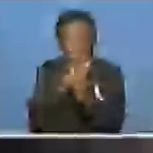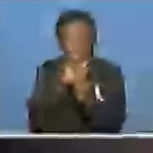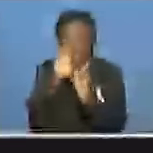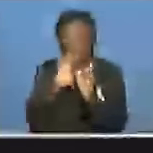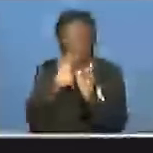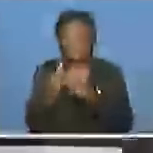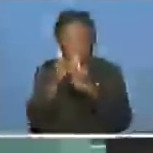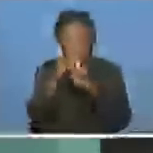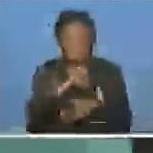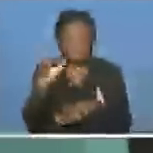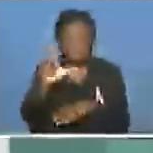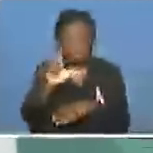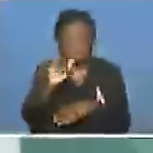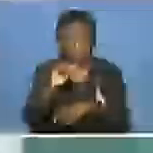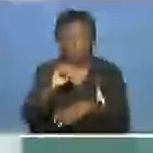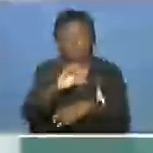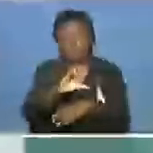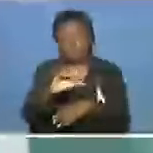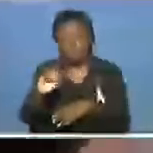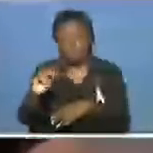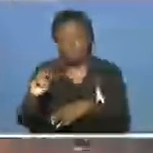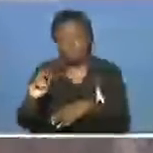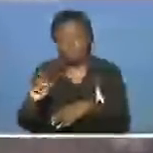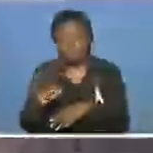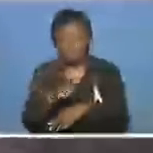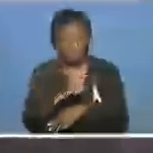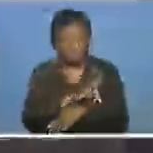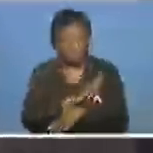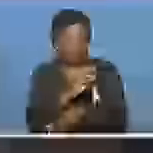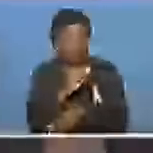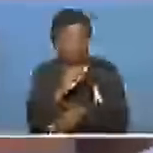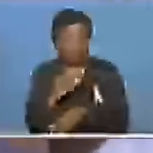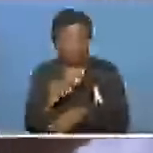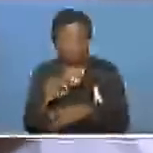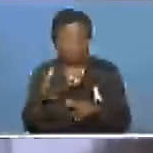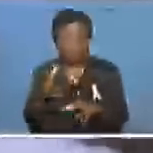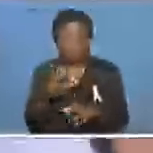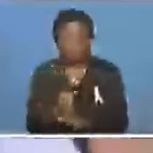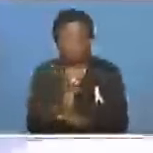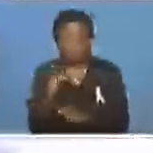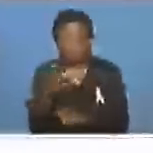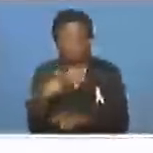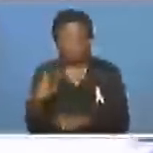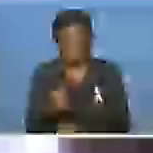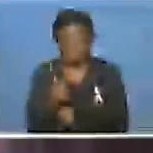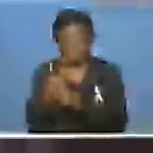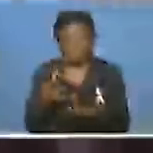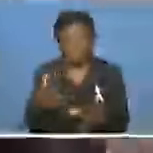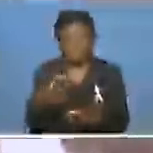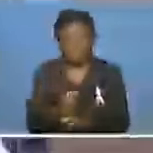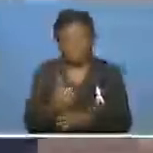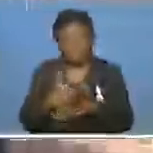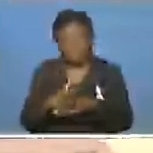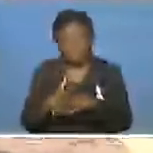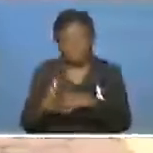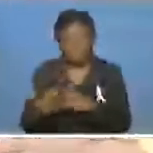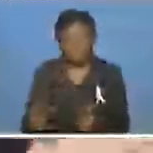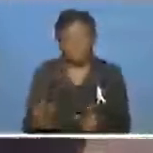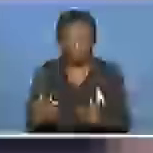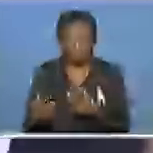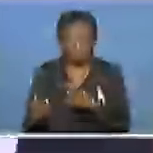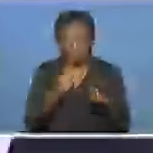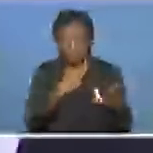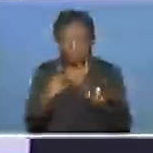carted off to the Central Police Station. Bain and a few of his supporters were arrested following a confrontation and apparent shoving match with a